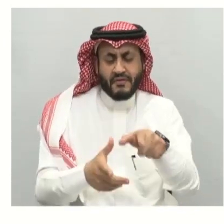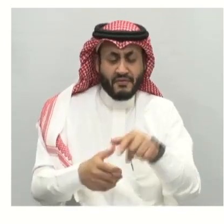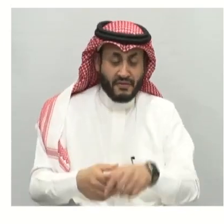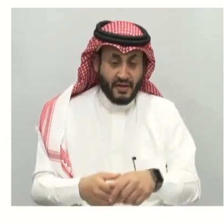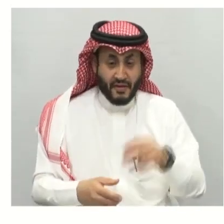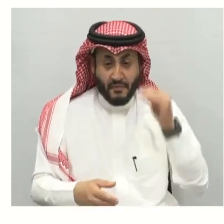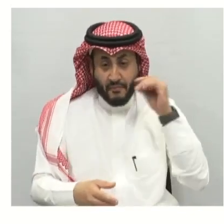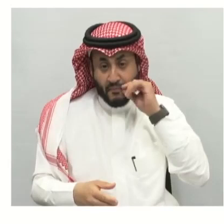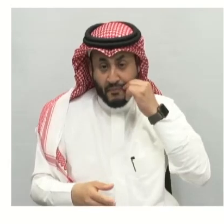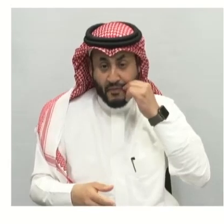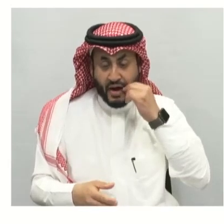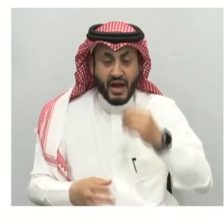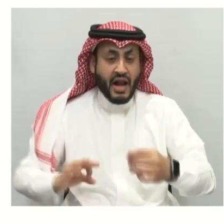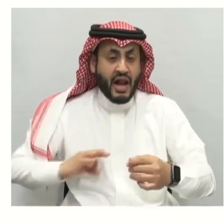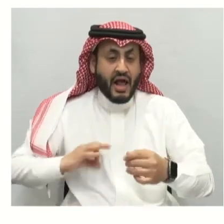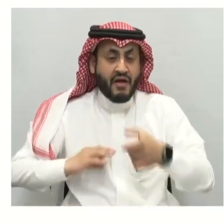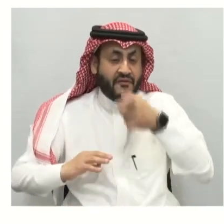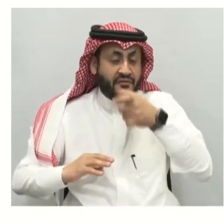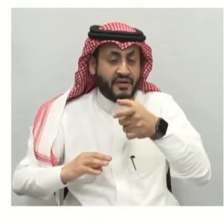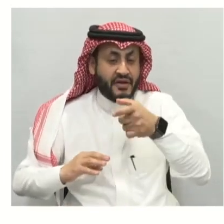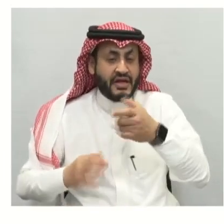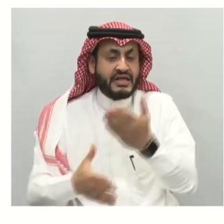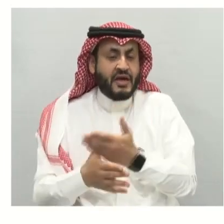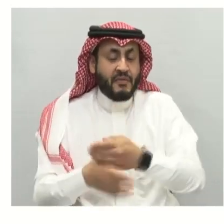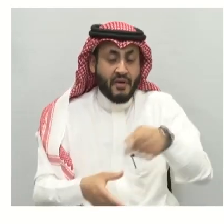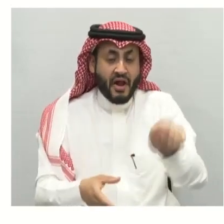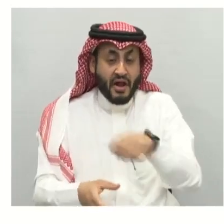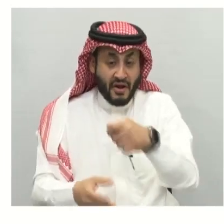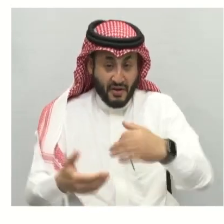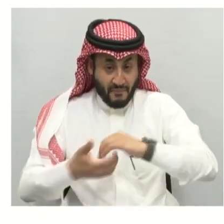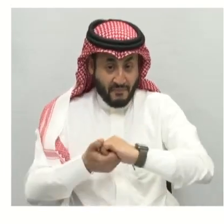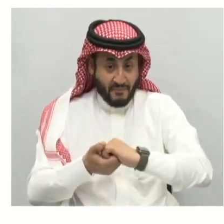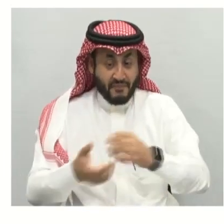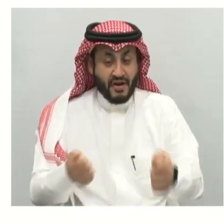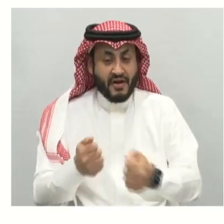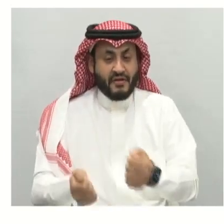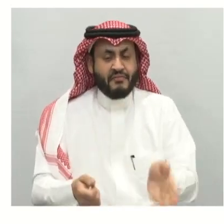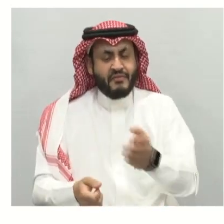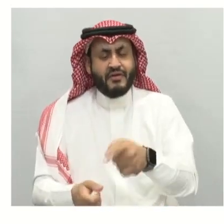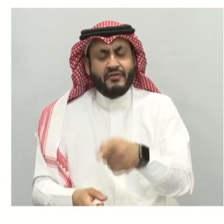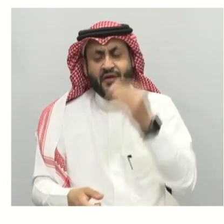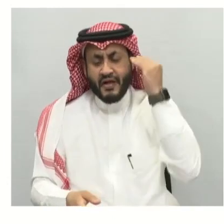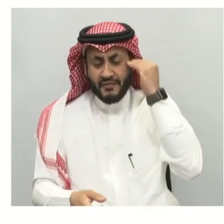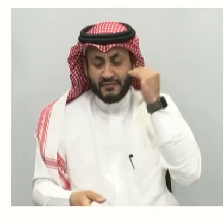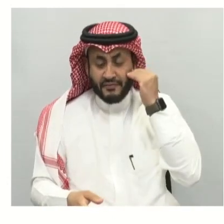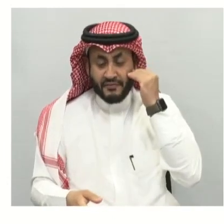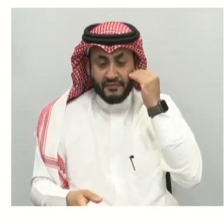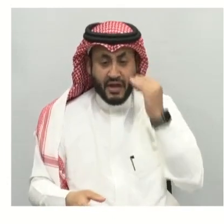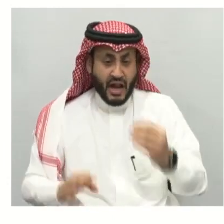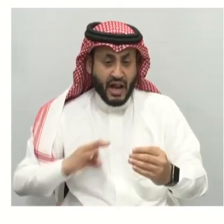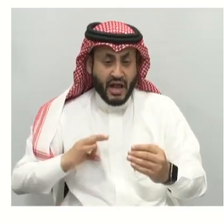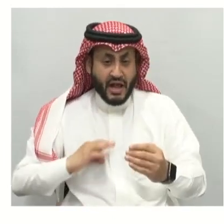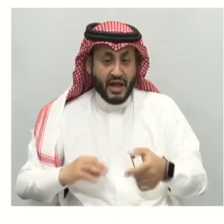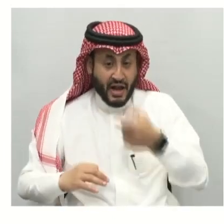likes Friday because he plays tennis with his friends. Maybe this girl likes